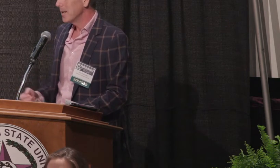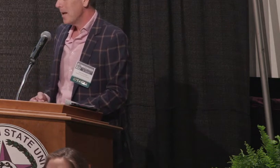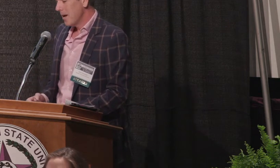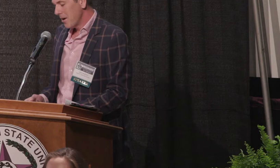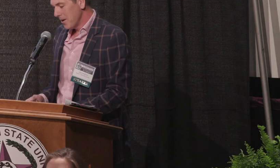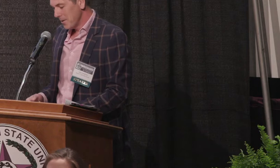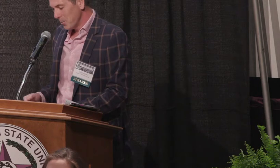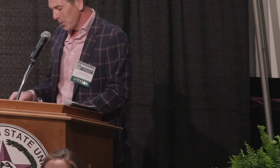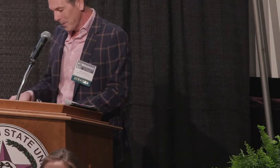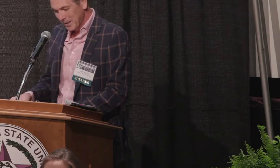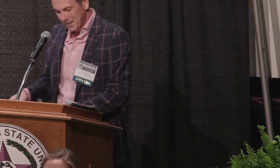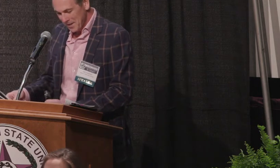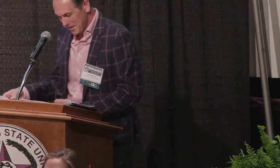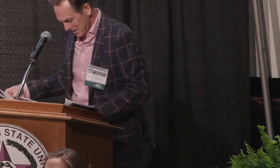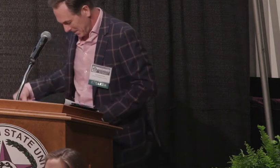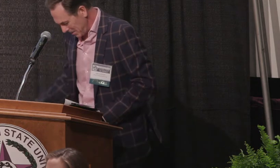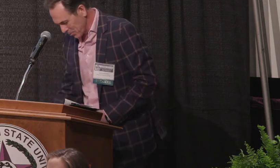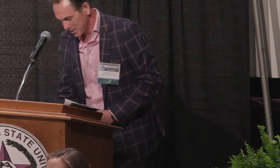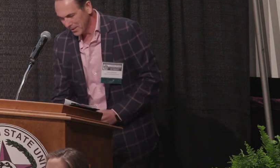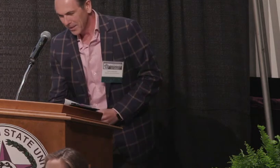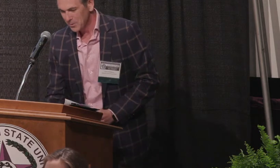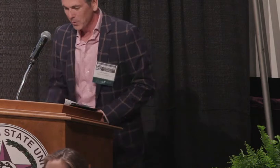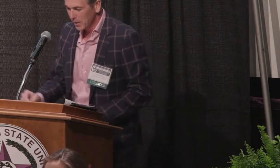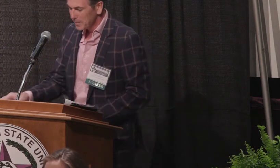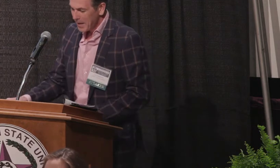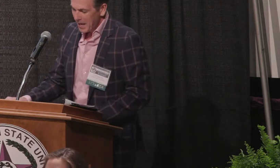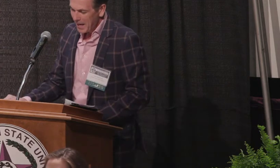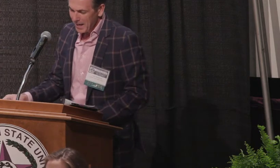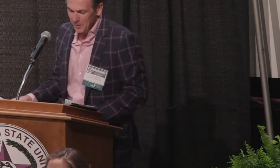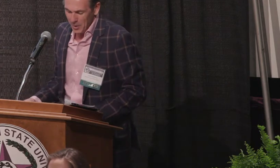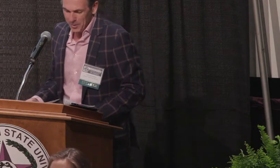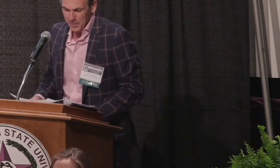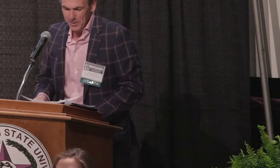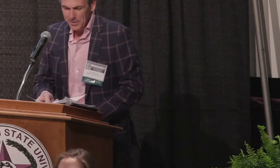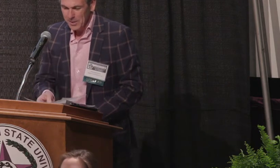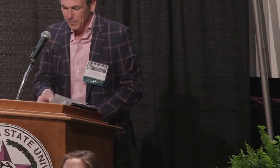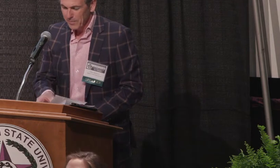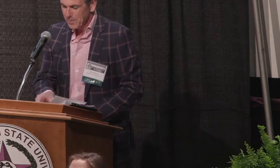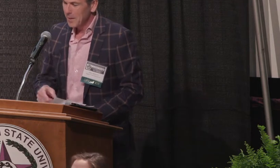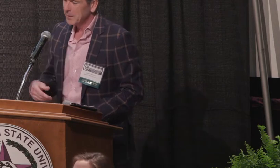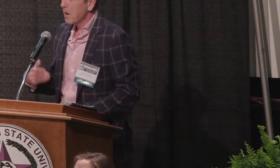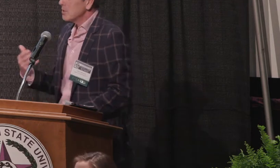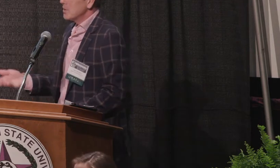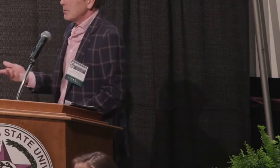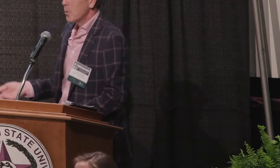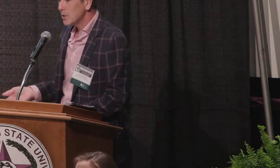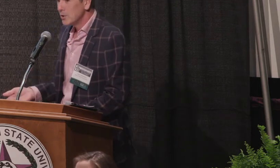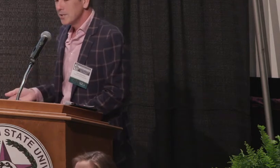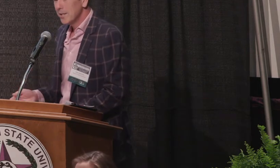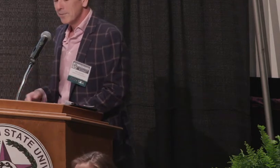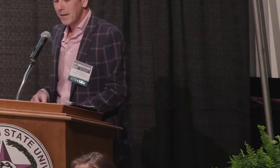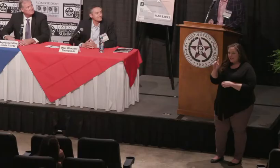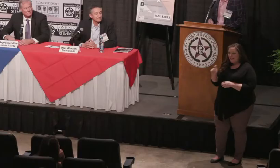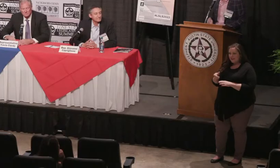topic will make it interesting as well. And several of them had not seen the